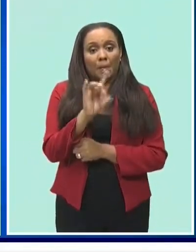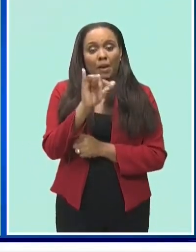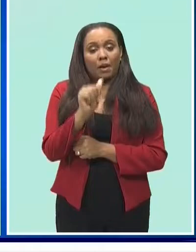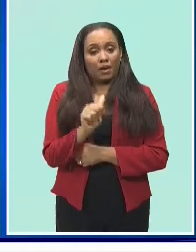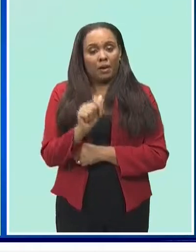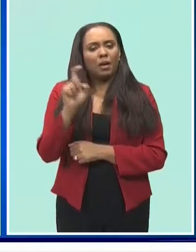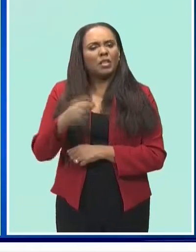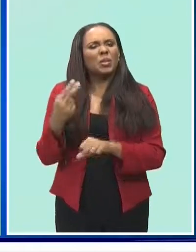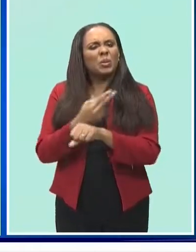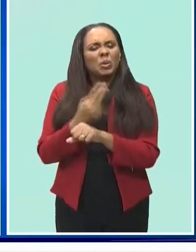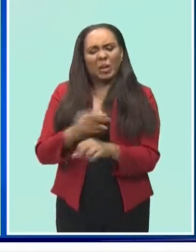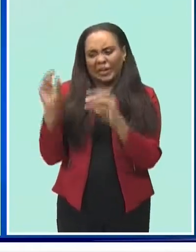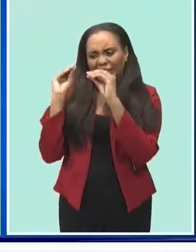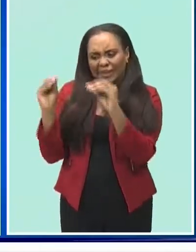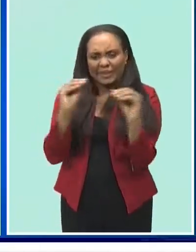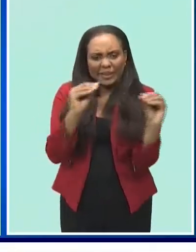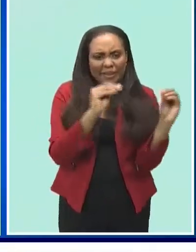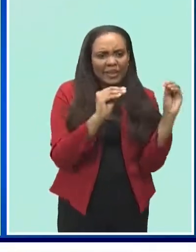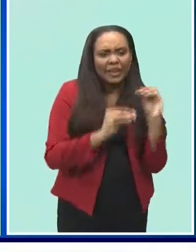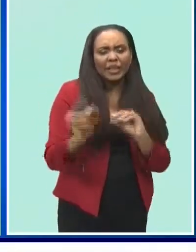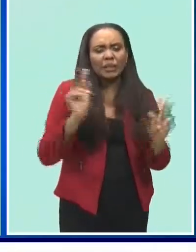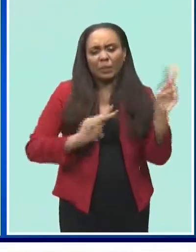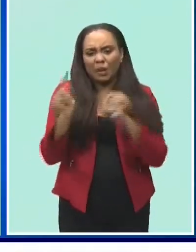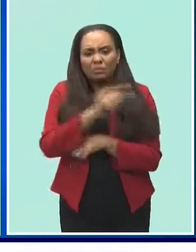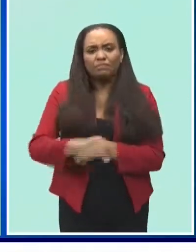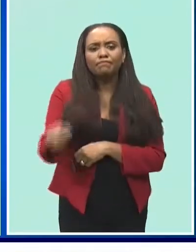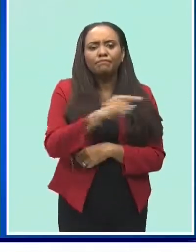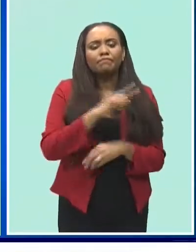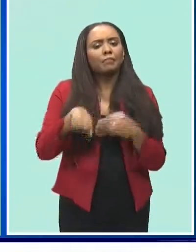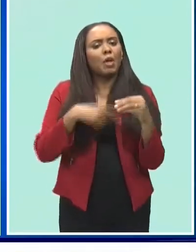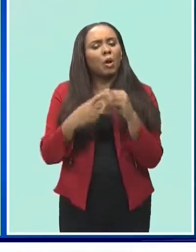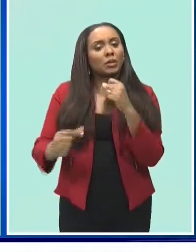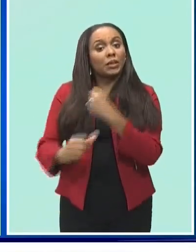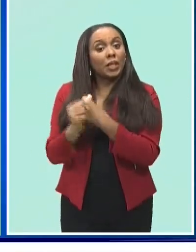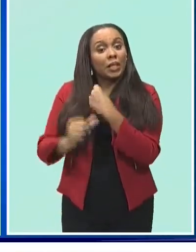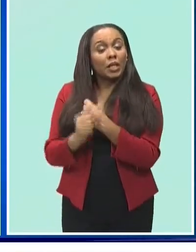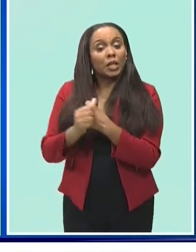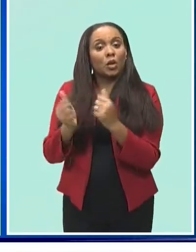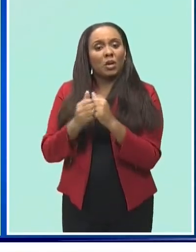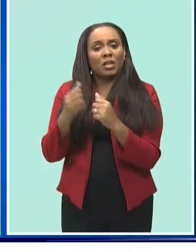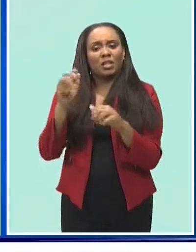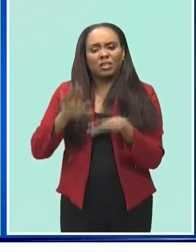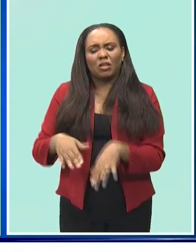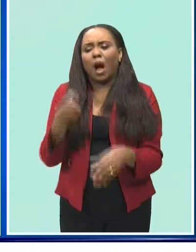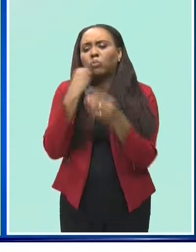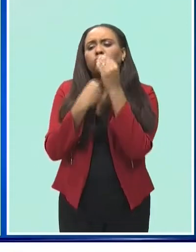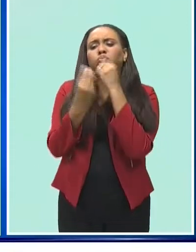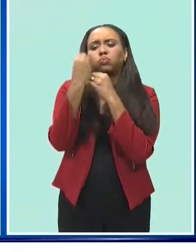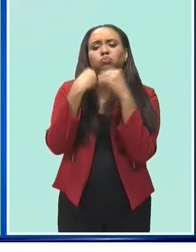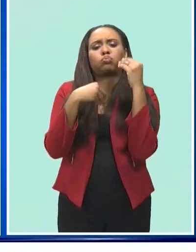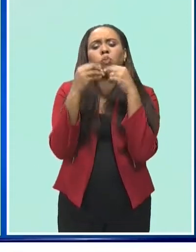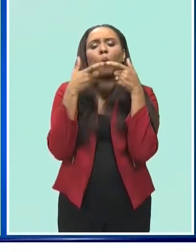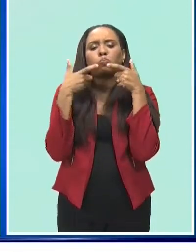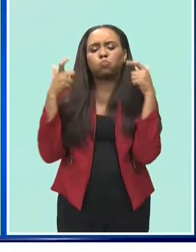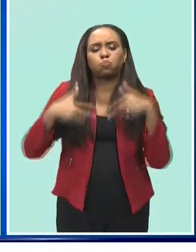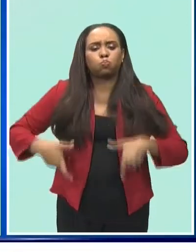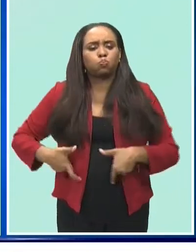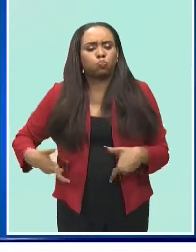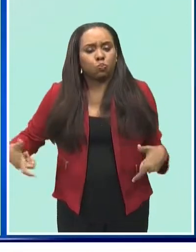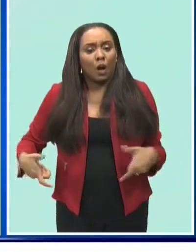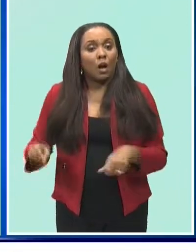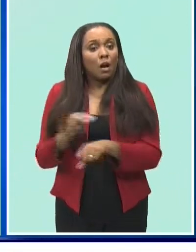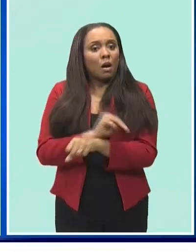platforms to educate and sensitize the public about the dangers associated with childhood obesity. Minister of